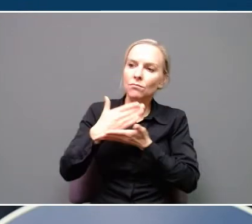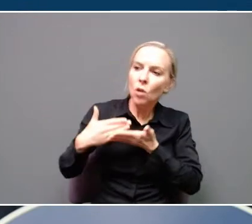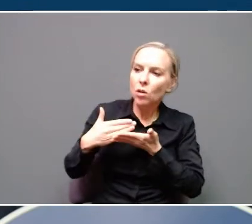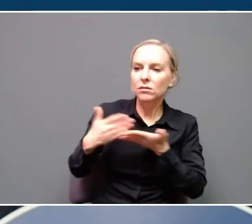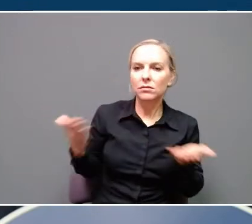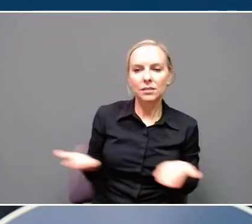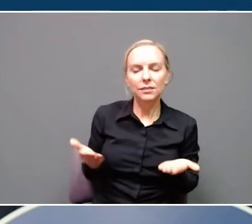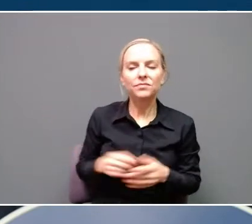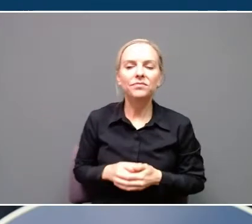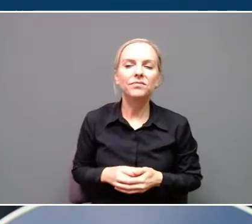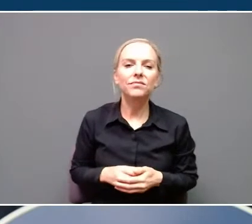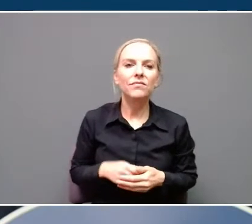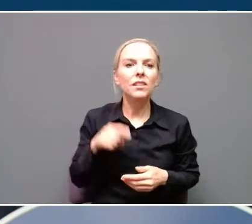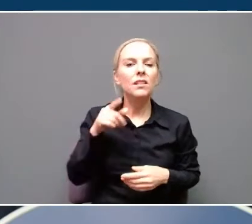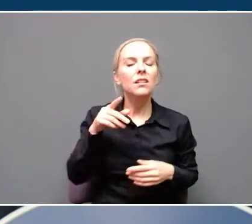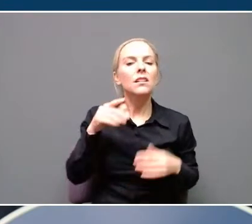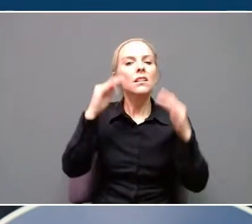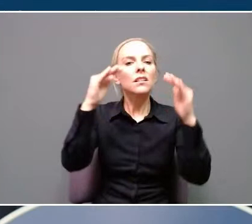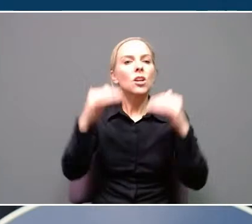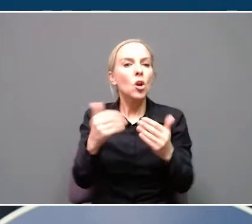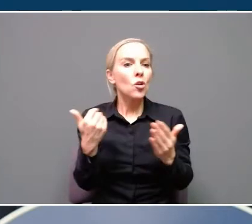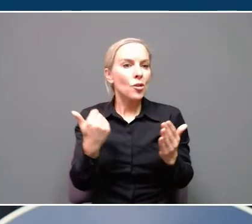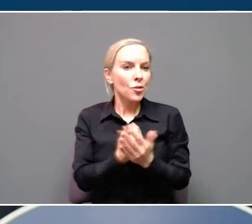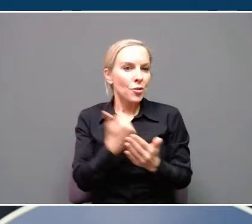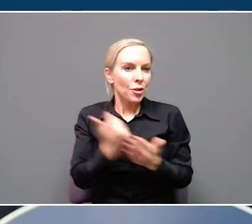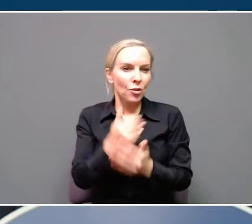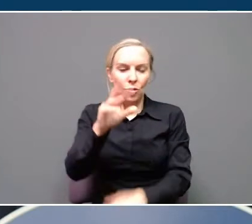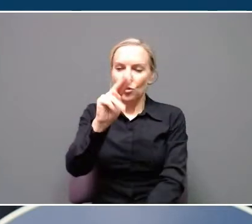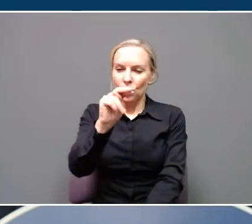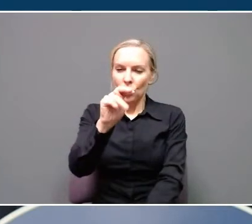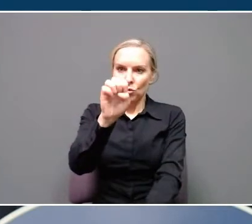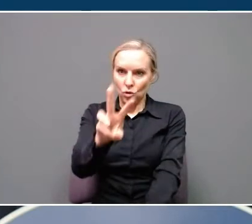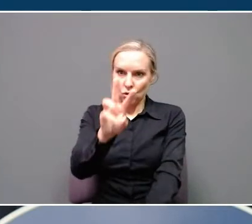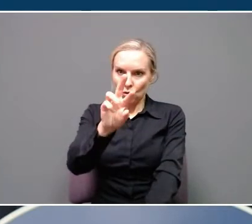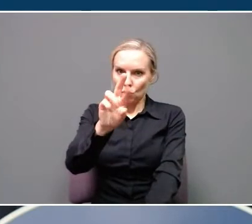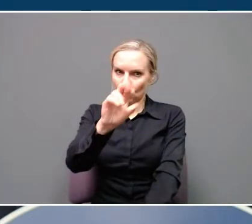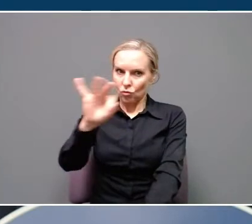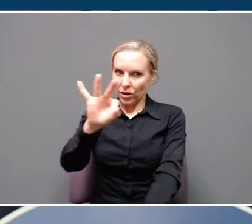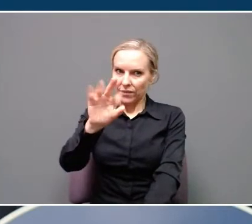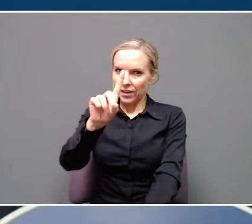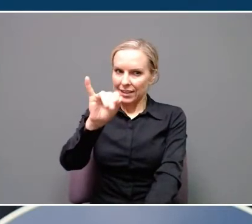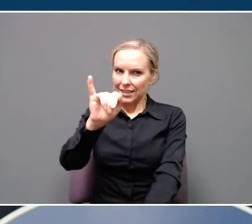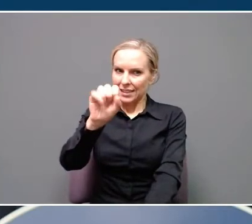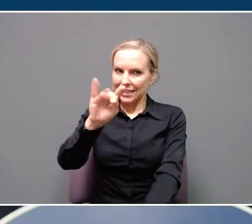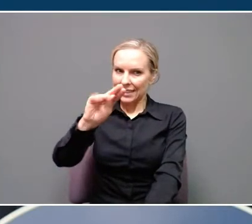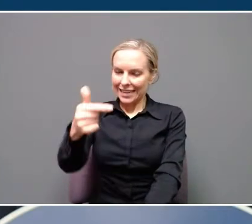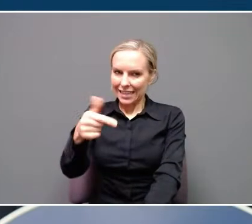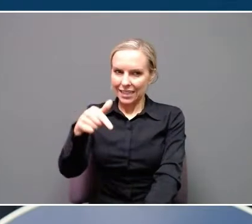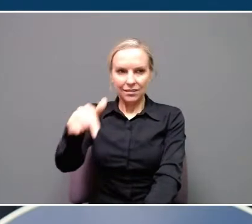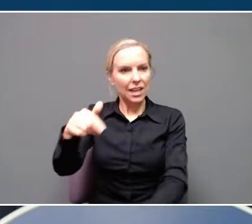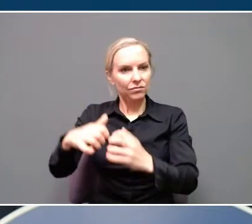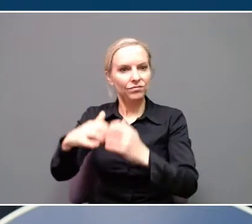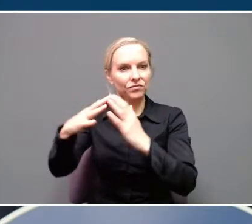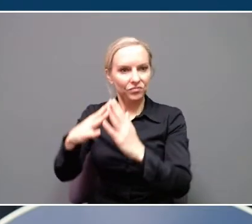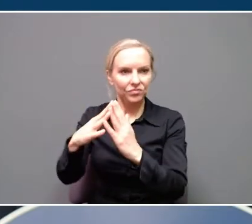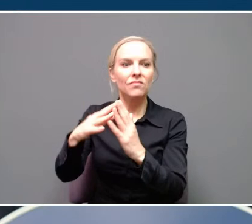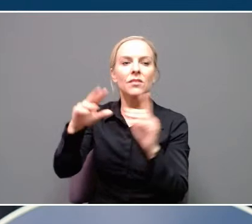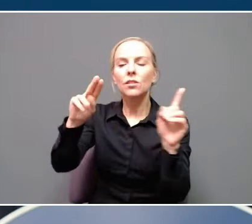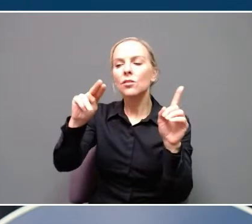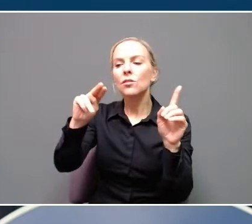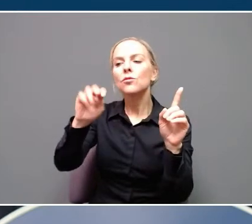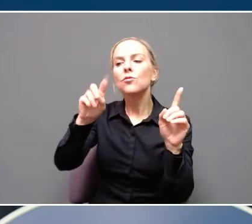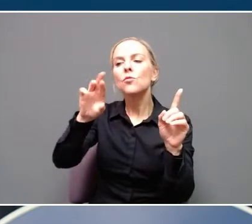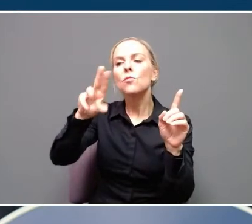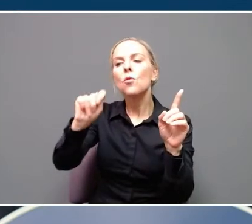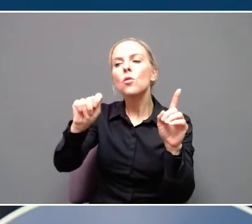have New Riff Distilling, which broke ground on a new warehouse in northern Kentucky. New Riff was founded in 2014 and introduced